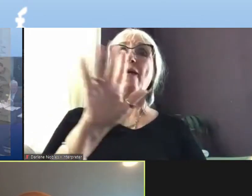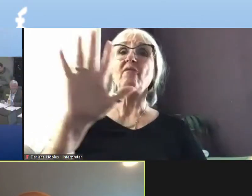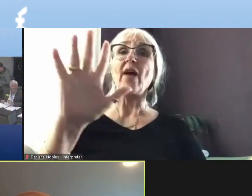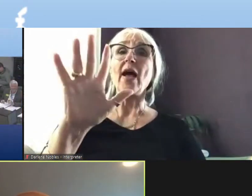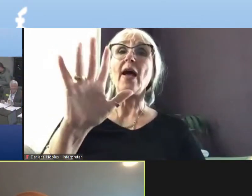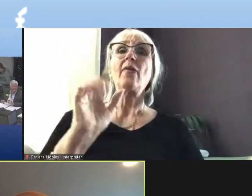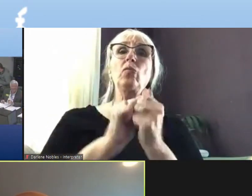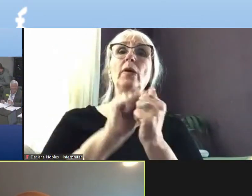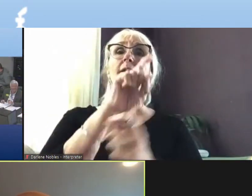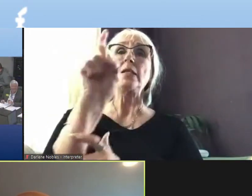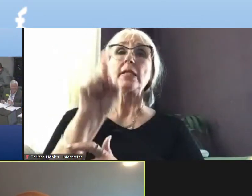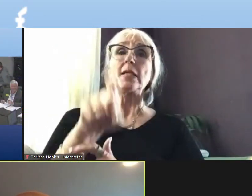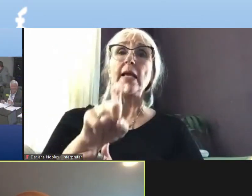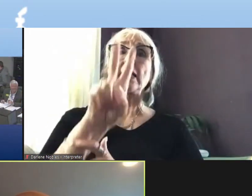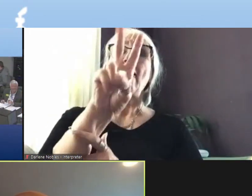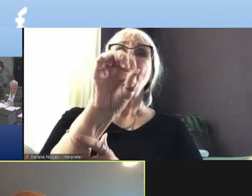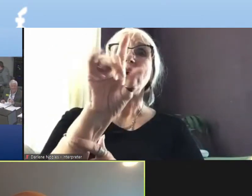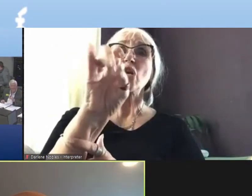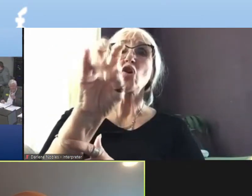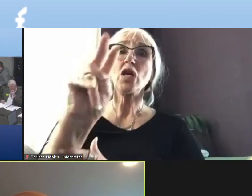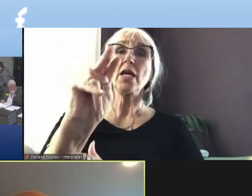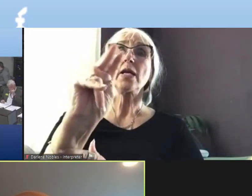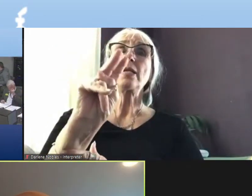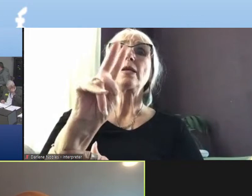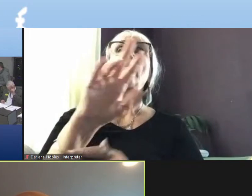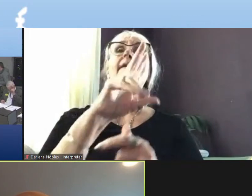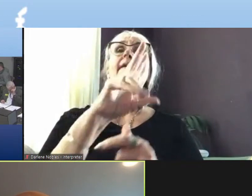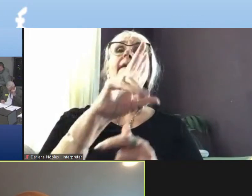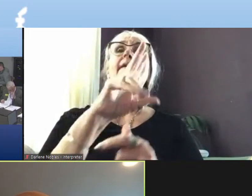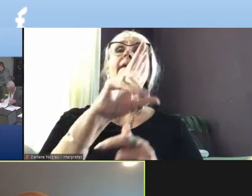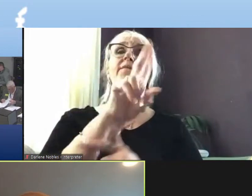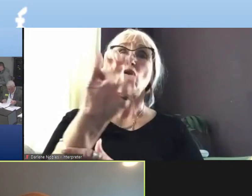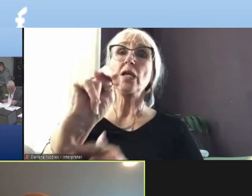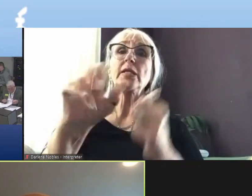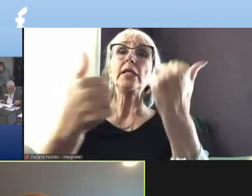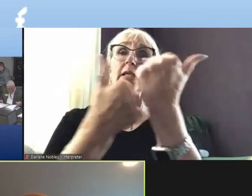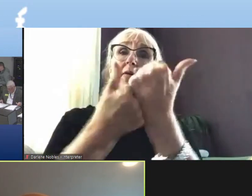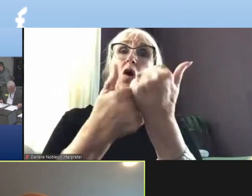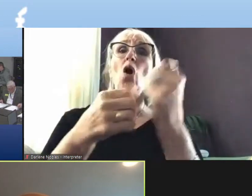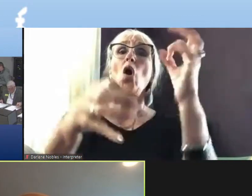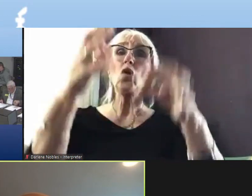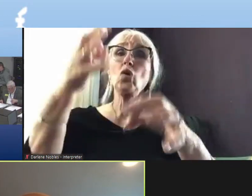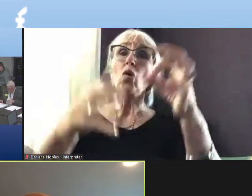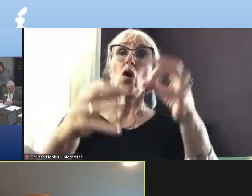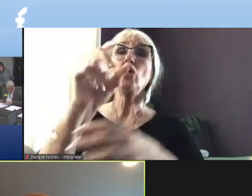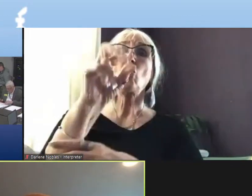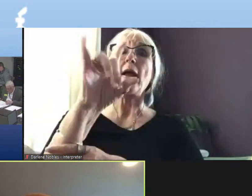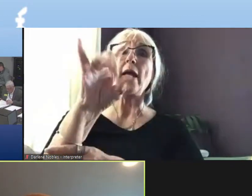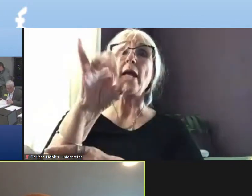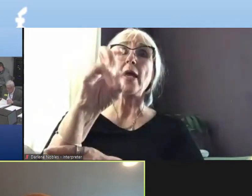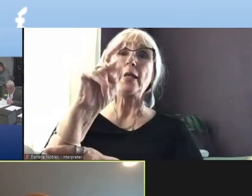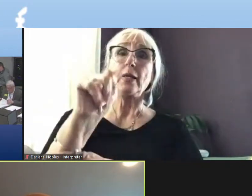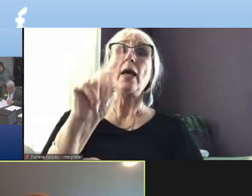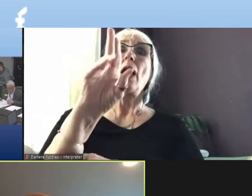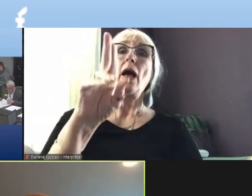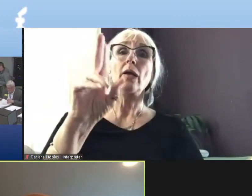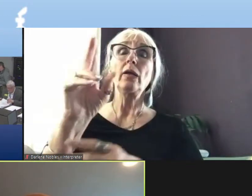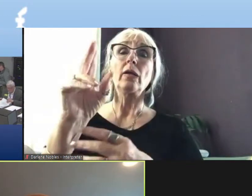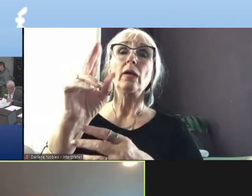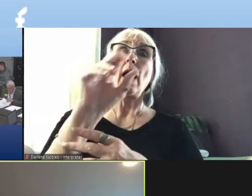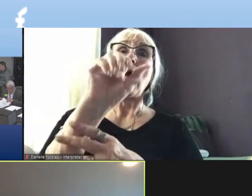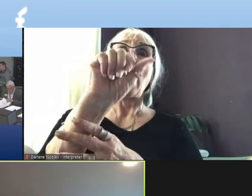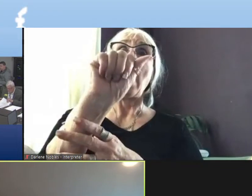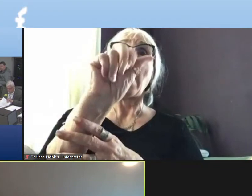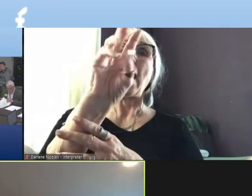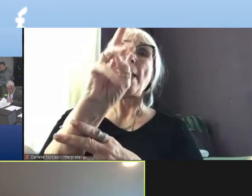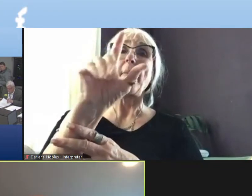regarding the Texas Veterans Commission Fund for Veterans Assistance, Veterans Treatment Court Grant, update on grant program. I'd like to call on Amy Lowry and